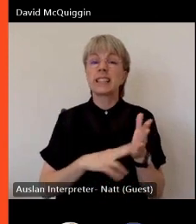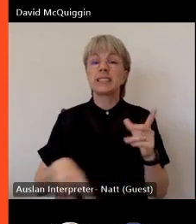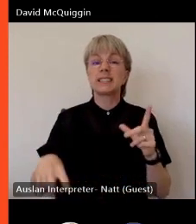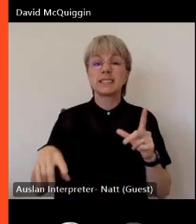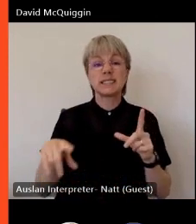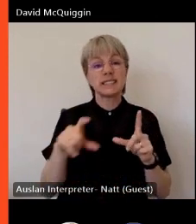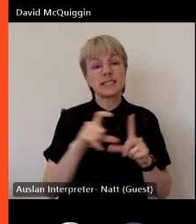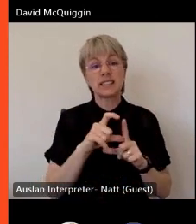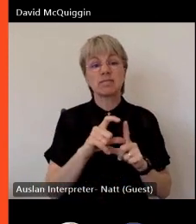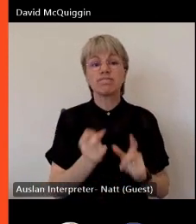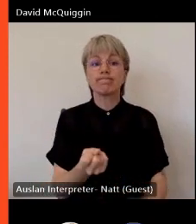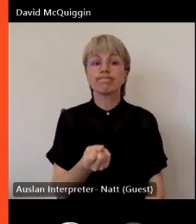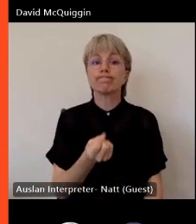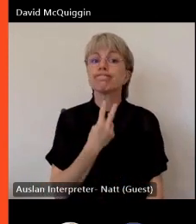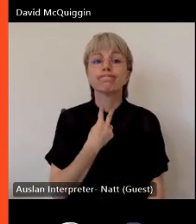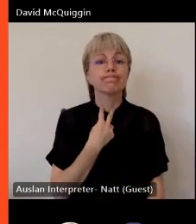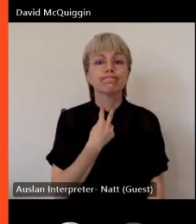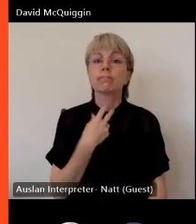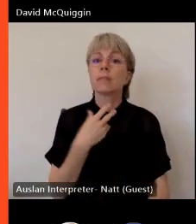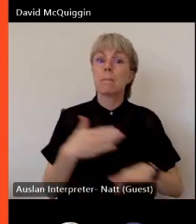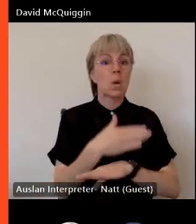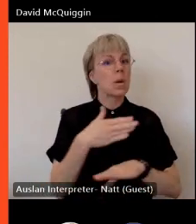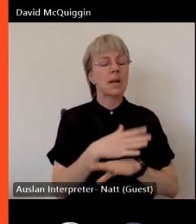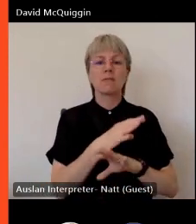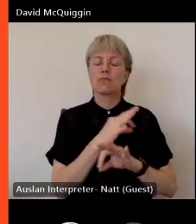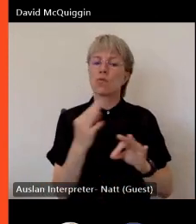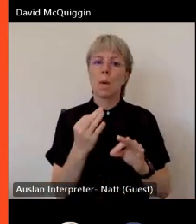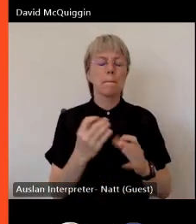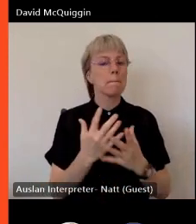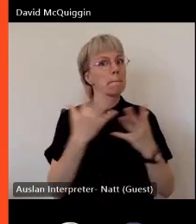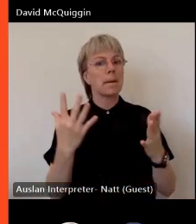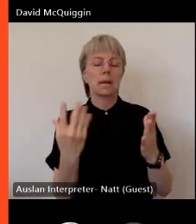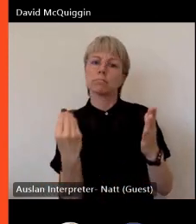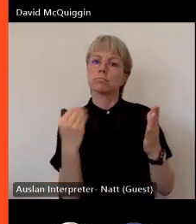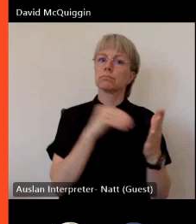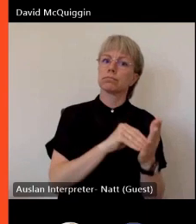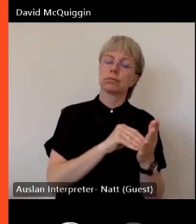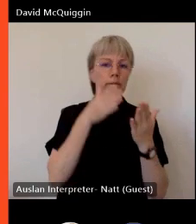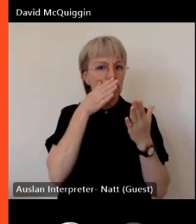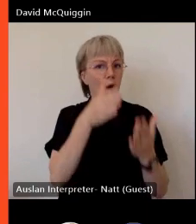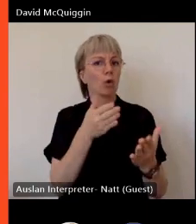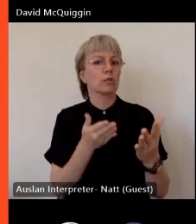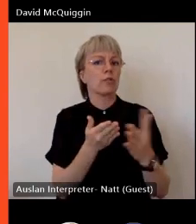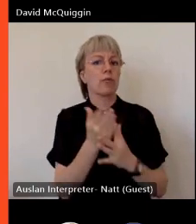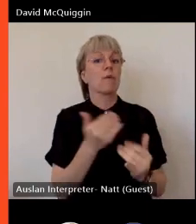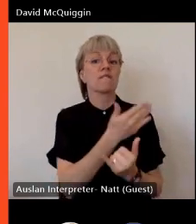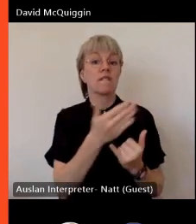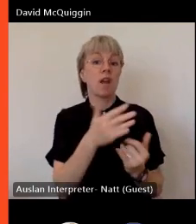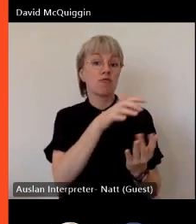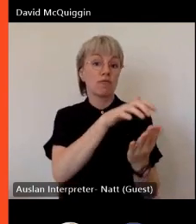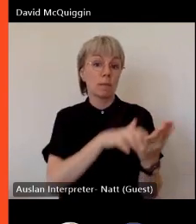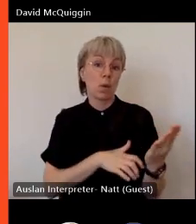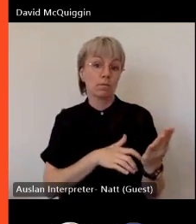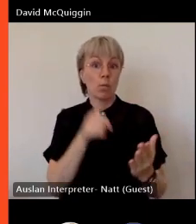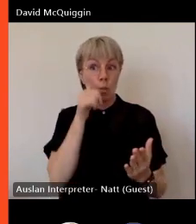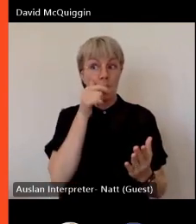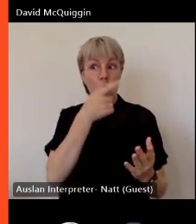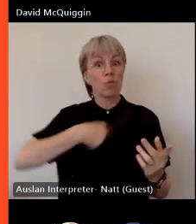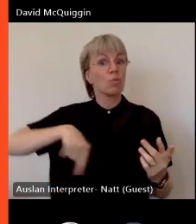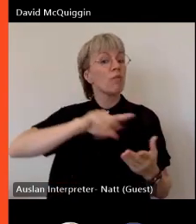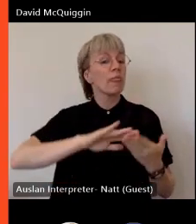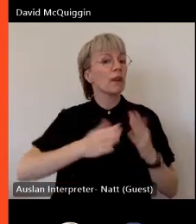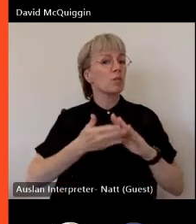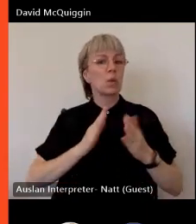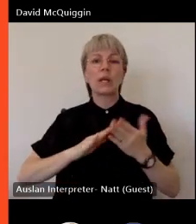employment did not feature as prominently as we would have liked in the final report. We know that as a community, we need to do so